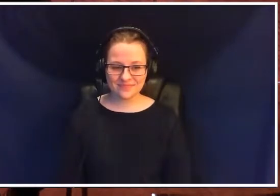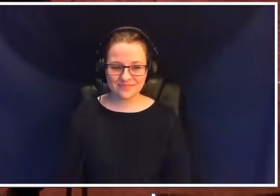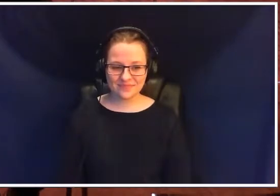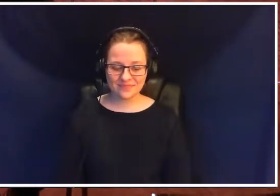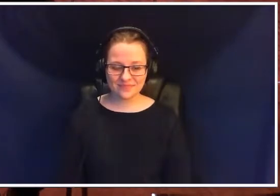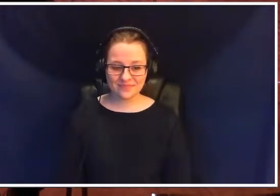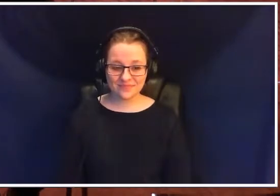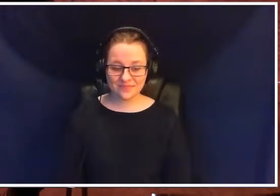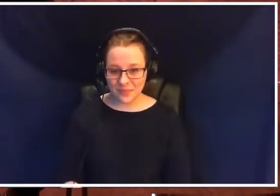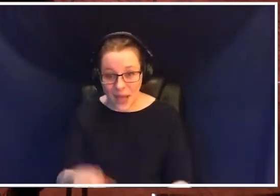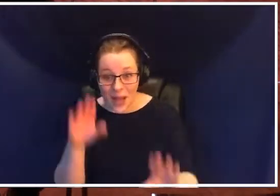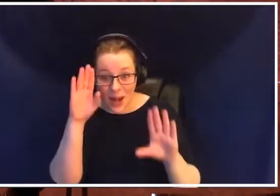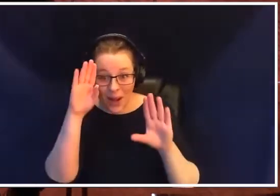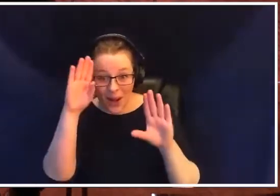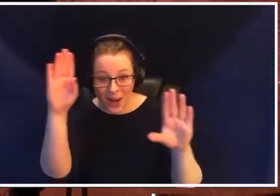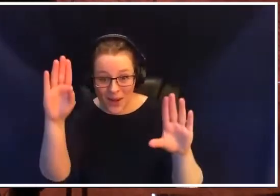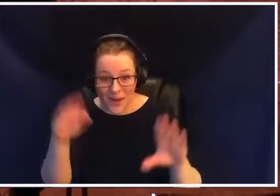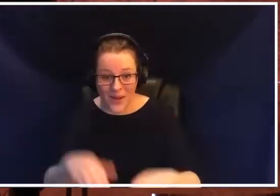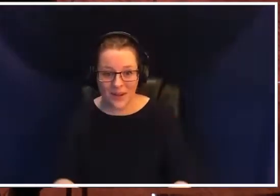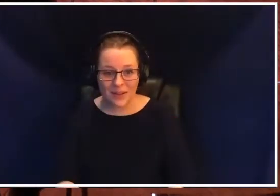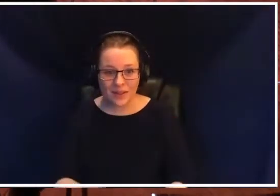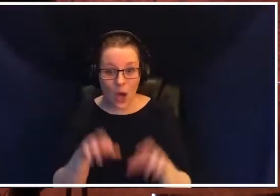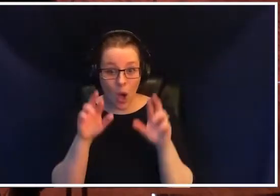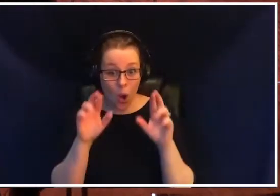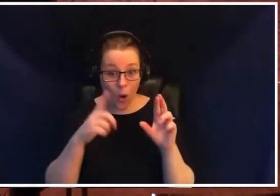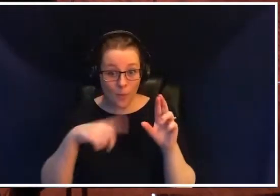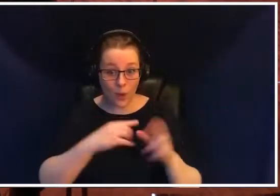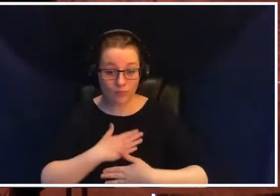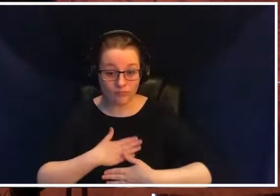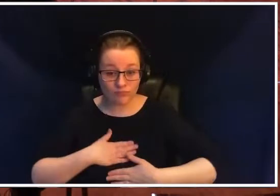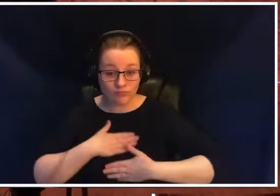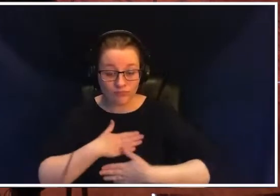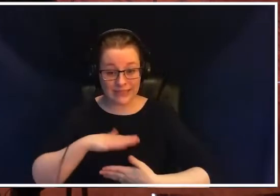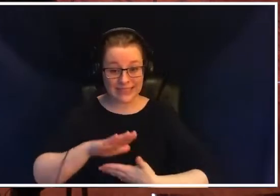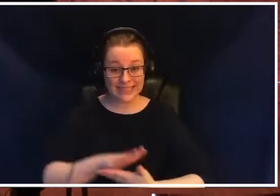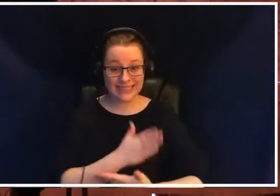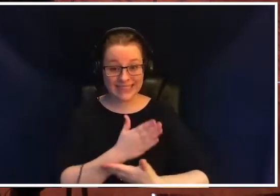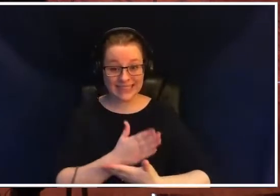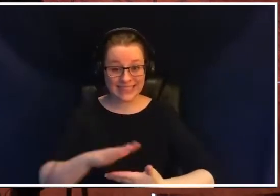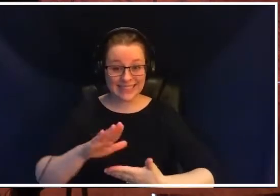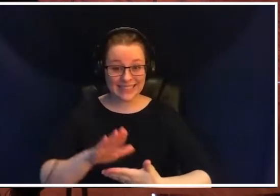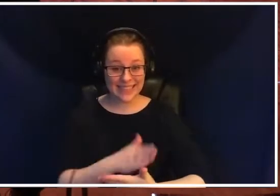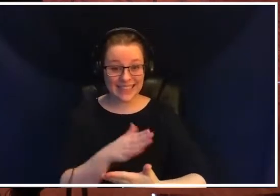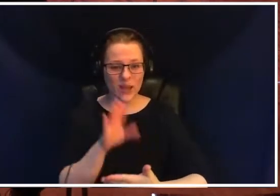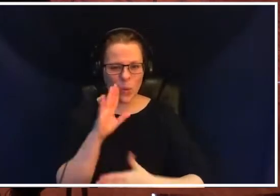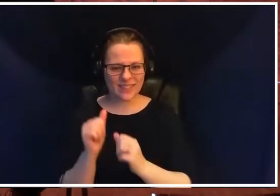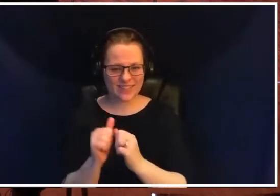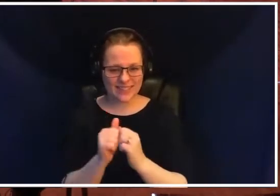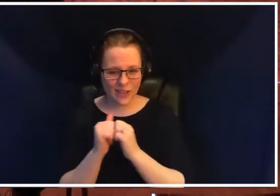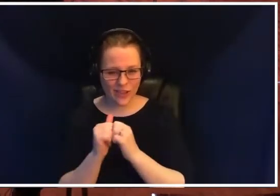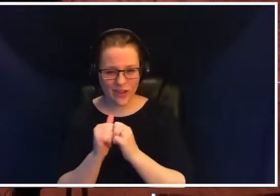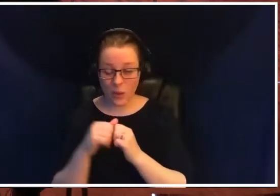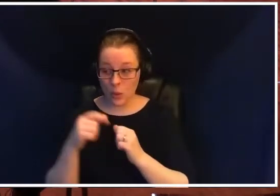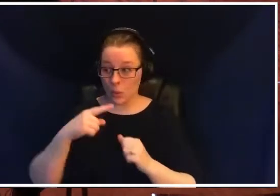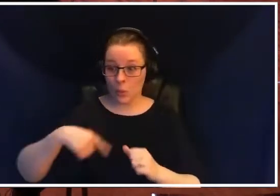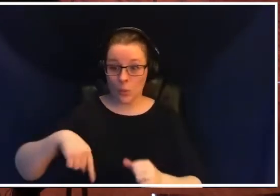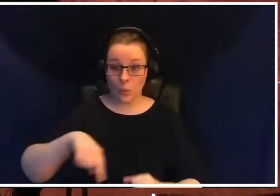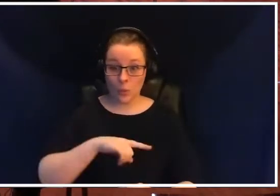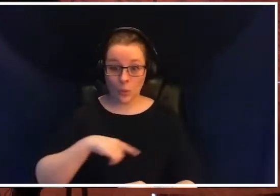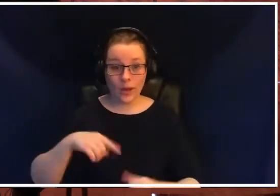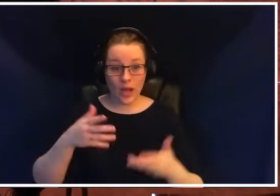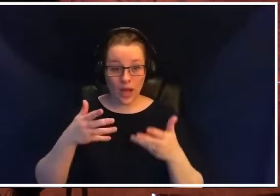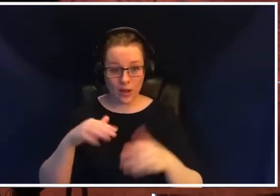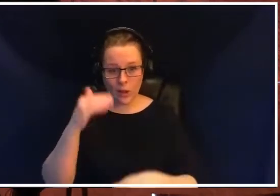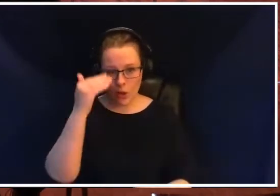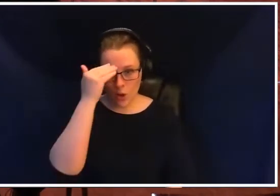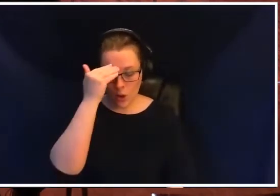Hi guys. So I hope you all like to sing, because we're gonna be doing some singing today. And I think all of us here know that when you